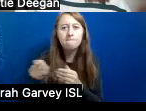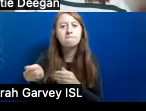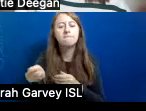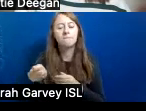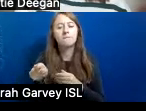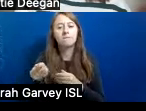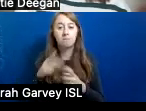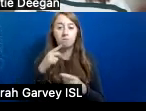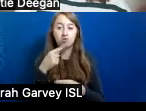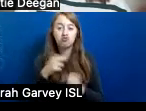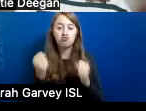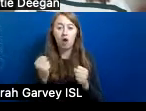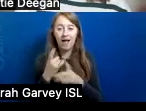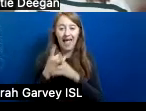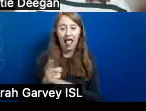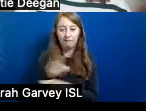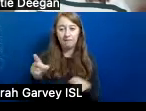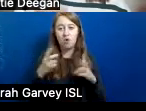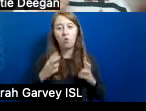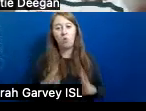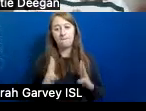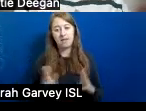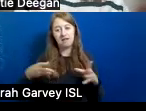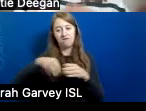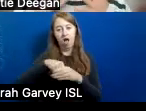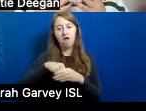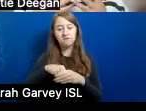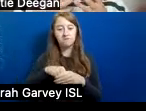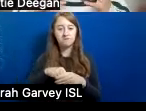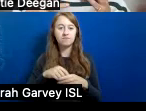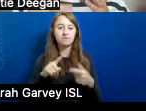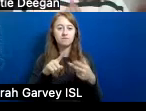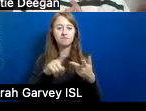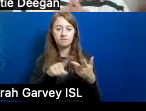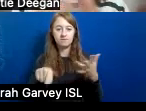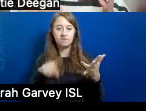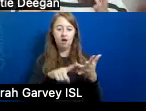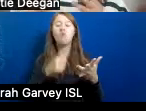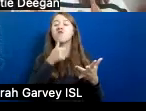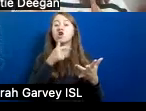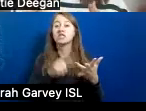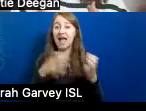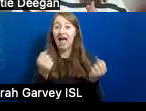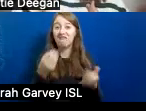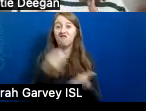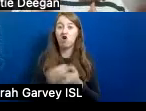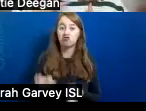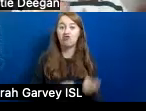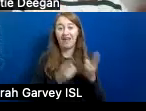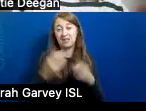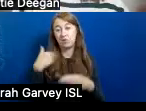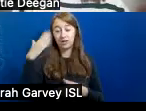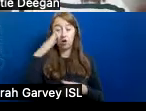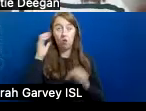women involved. And then we had fundraising first. So obviously we know cash can be a barrier